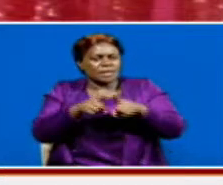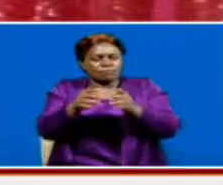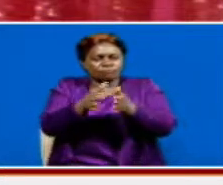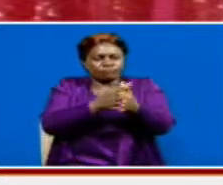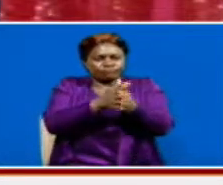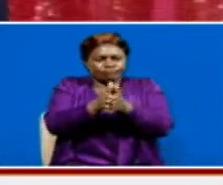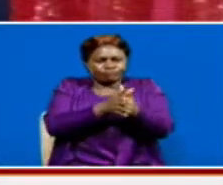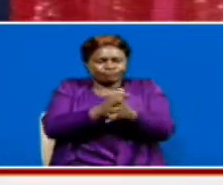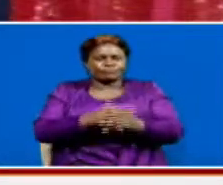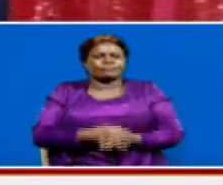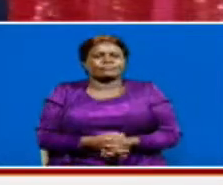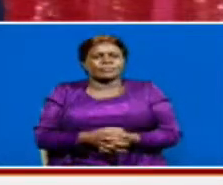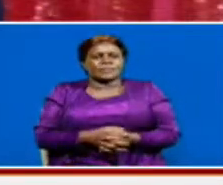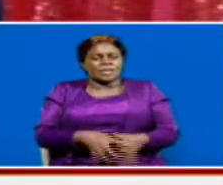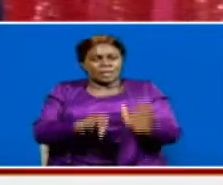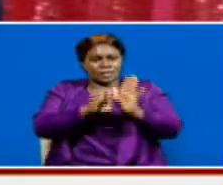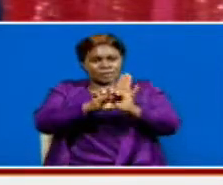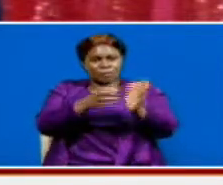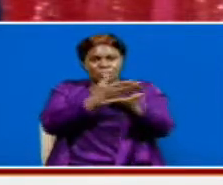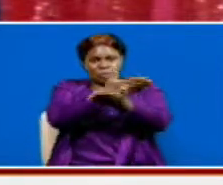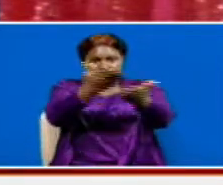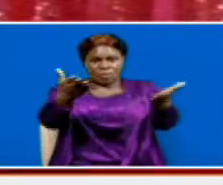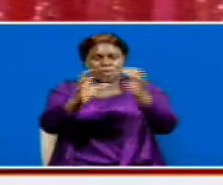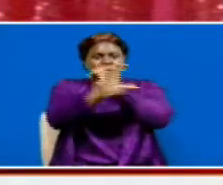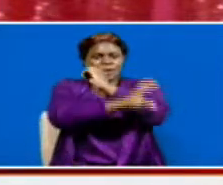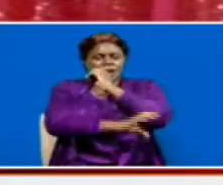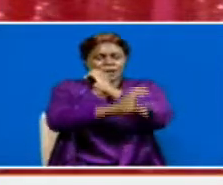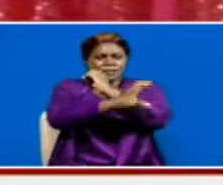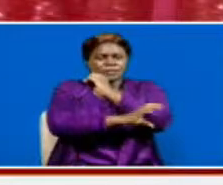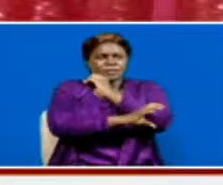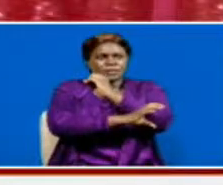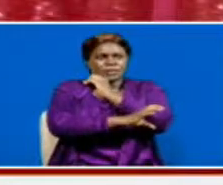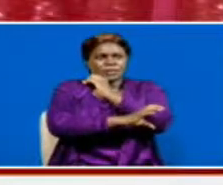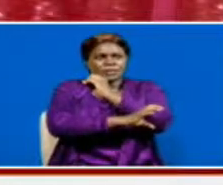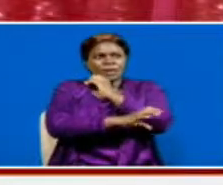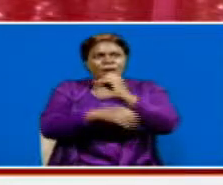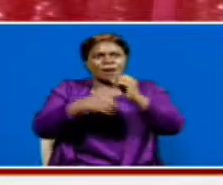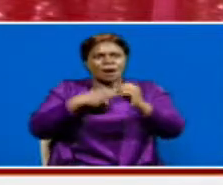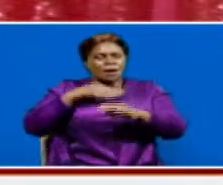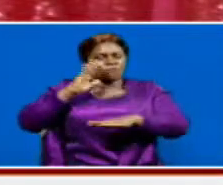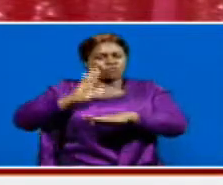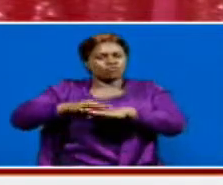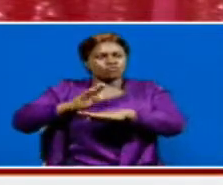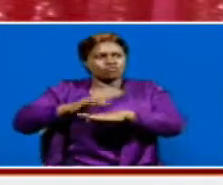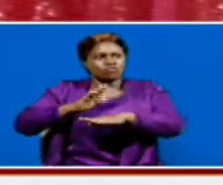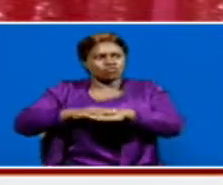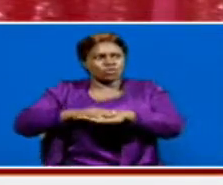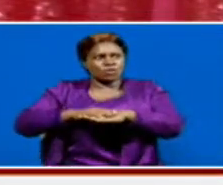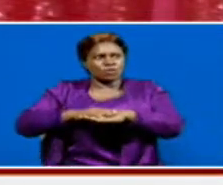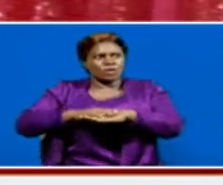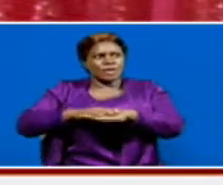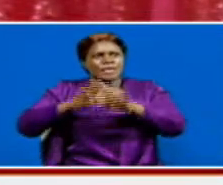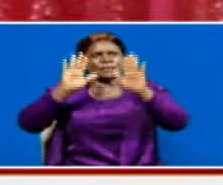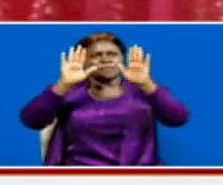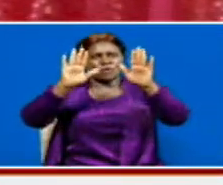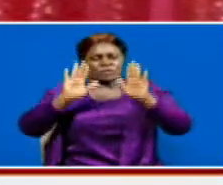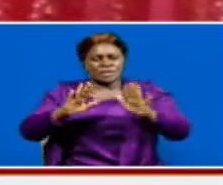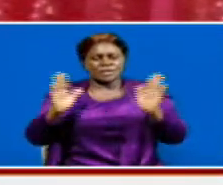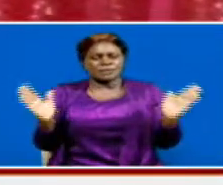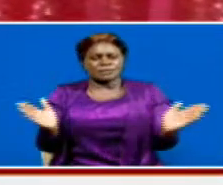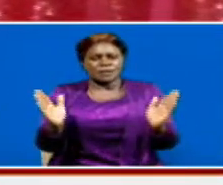aspirations. Like most of us, our country has lived through an eventful year and made